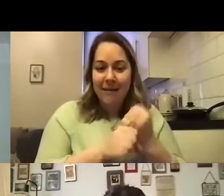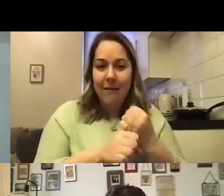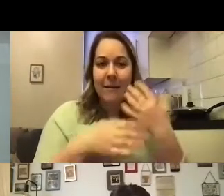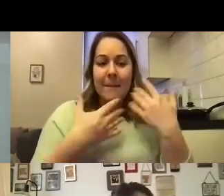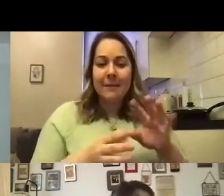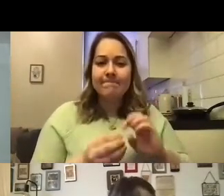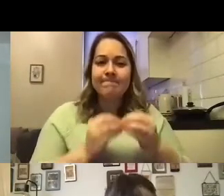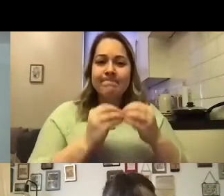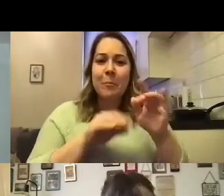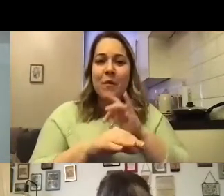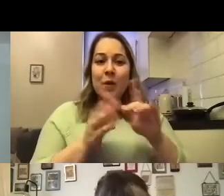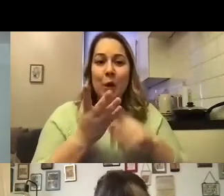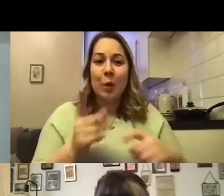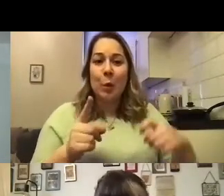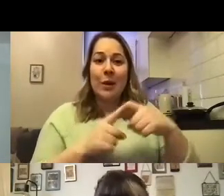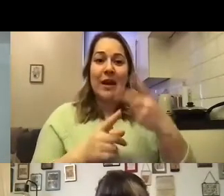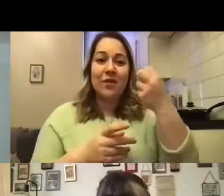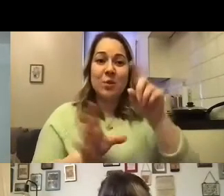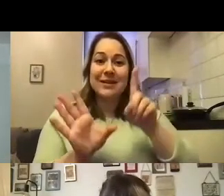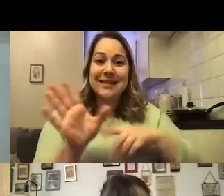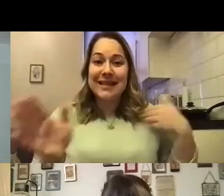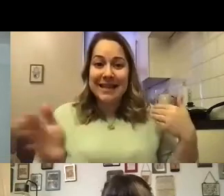in the UK for 20 years.